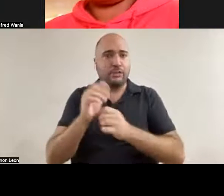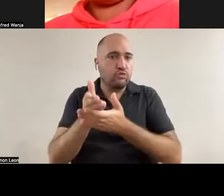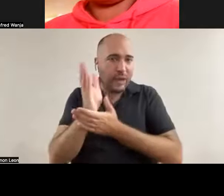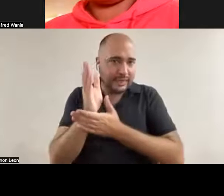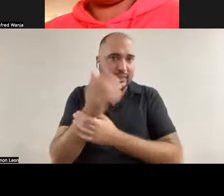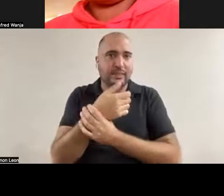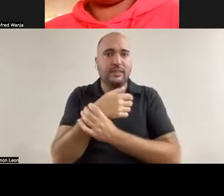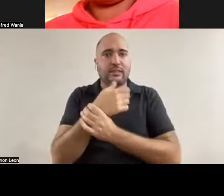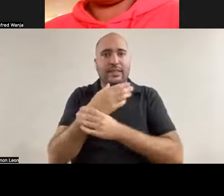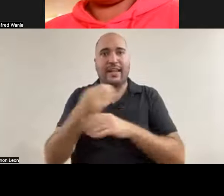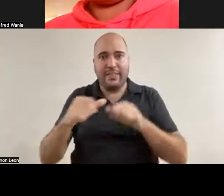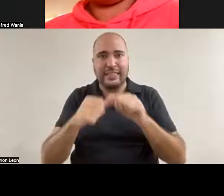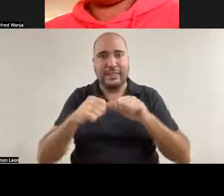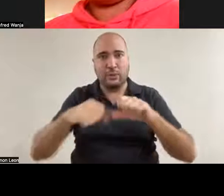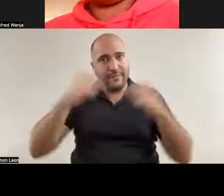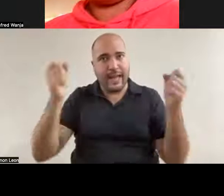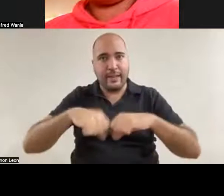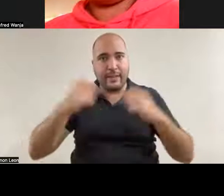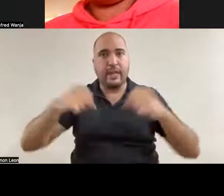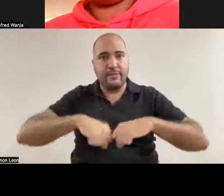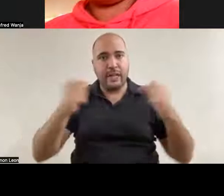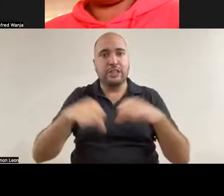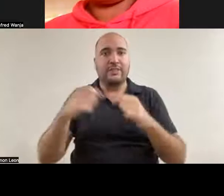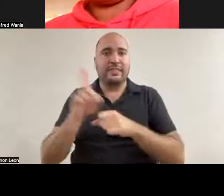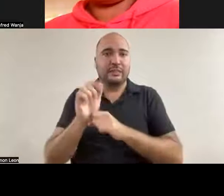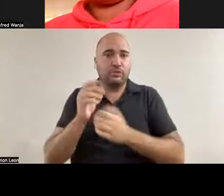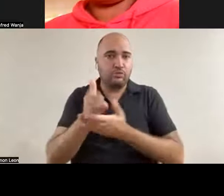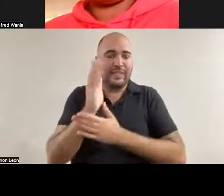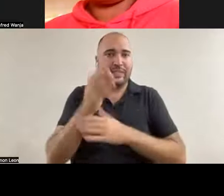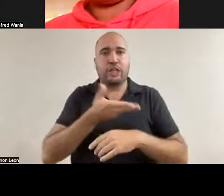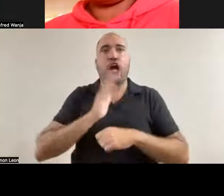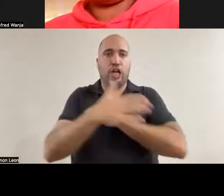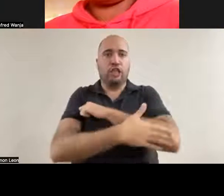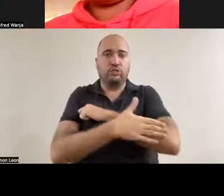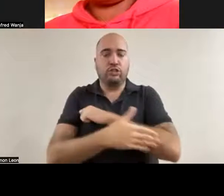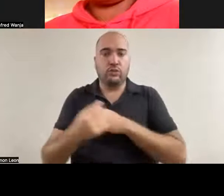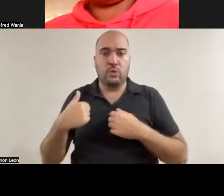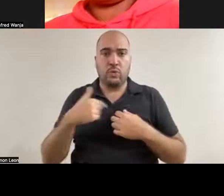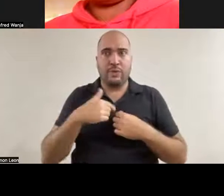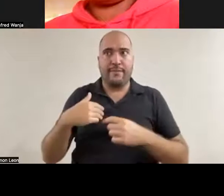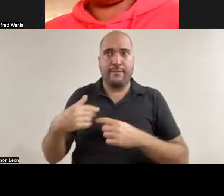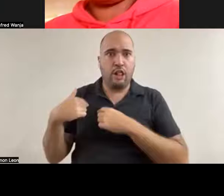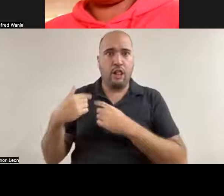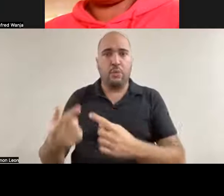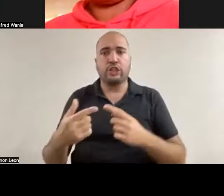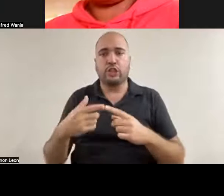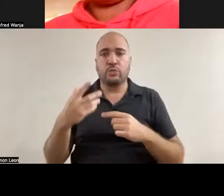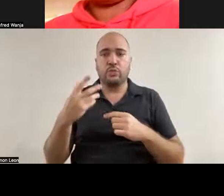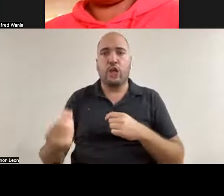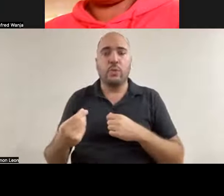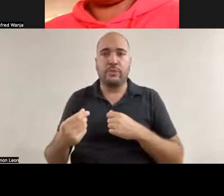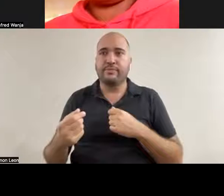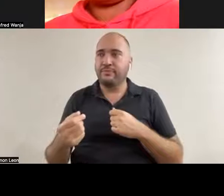and the continued violation of disability rights in our country. So we have a long way to go until